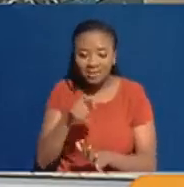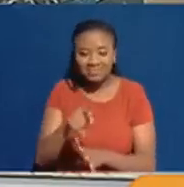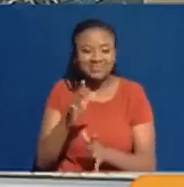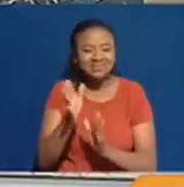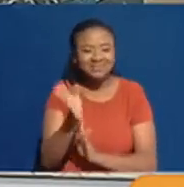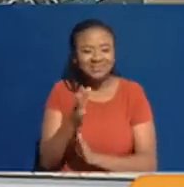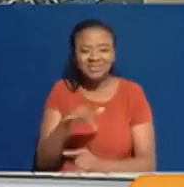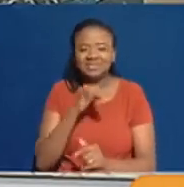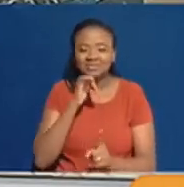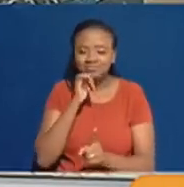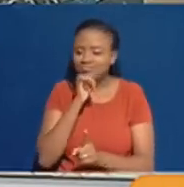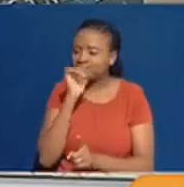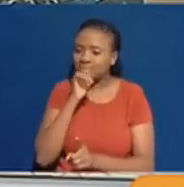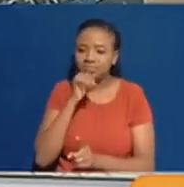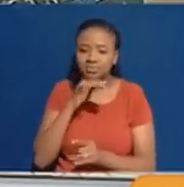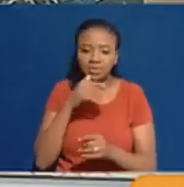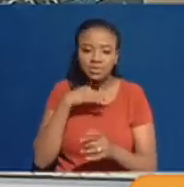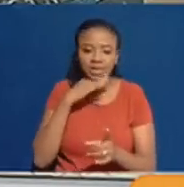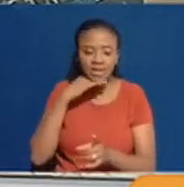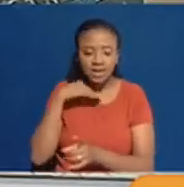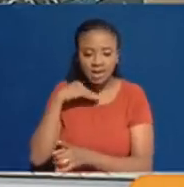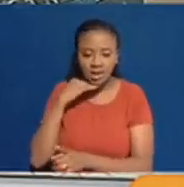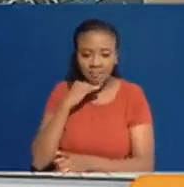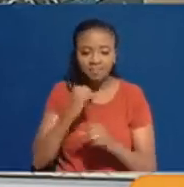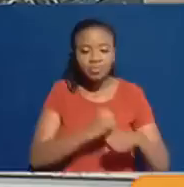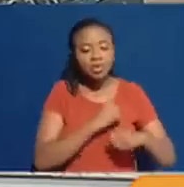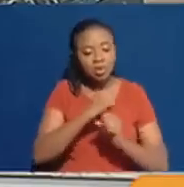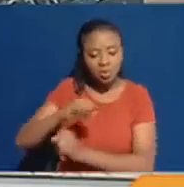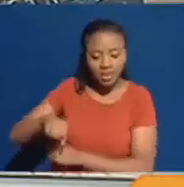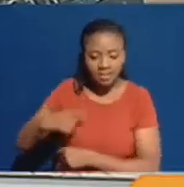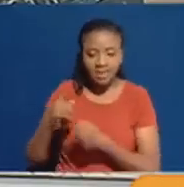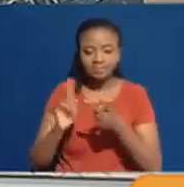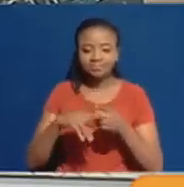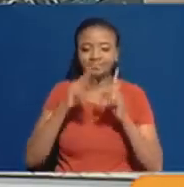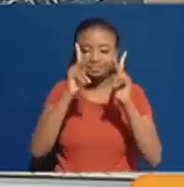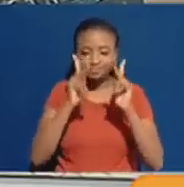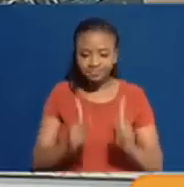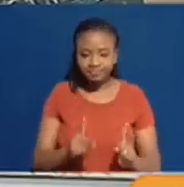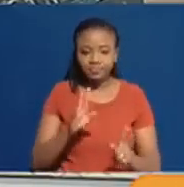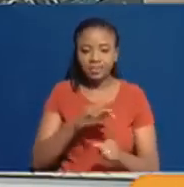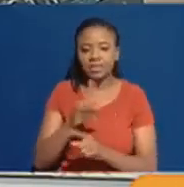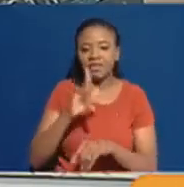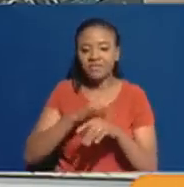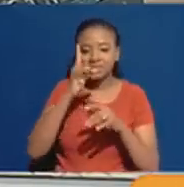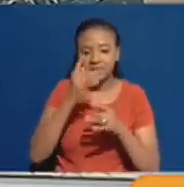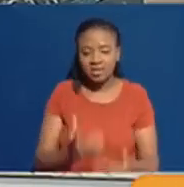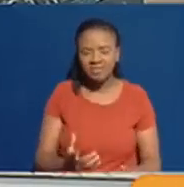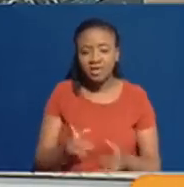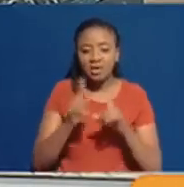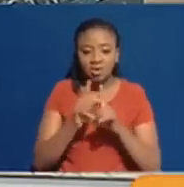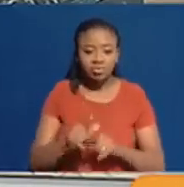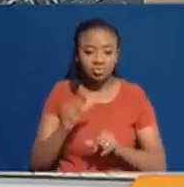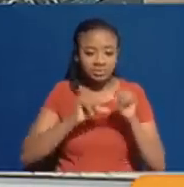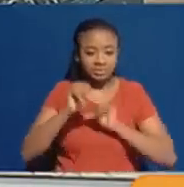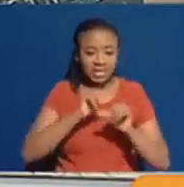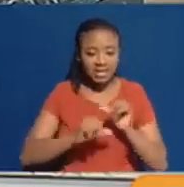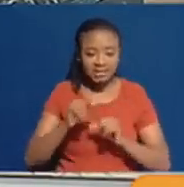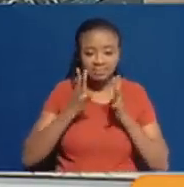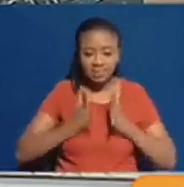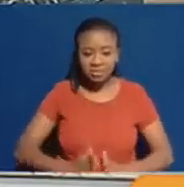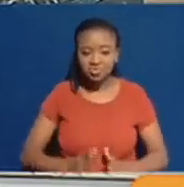cages across the lake. Homa Bay and Kisumu counties have been hardest hit, with scientists attributing the losses to suffocation from